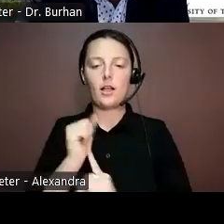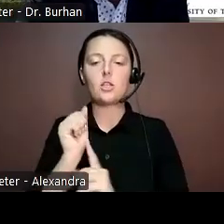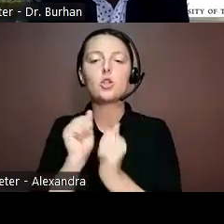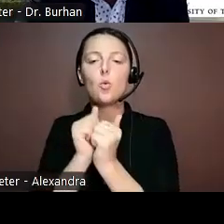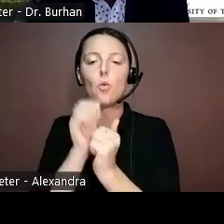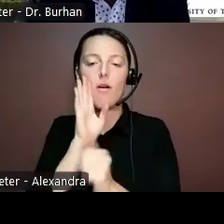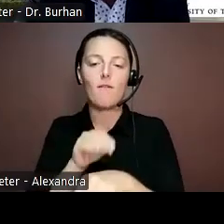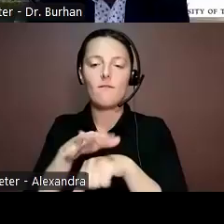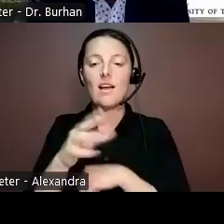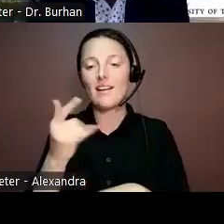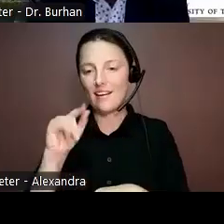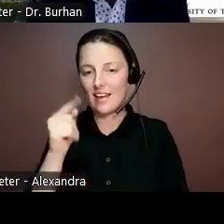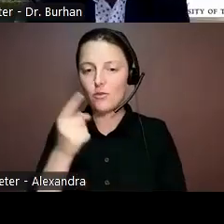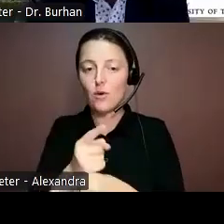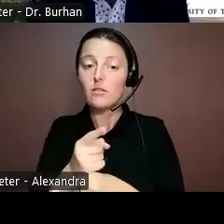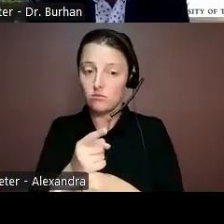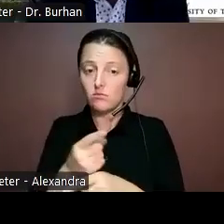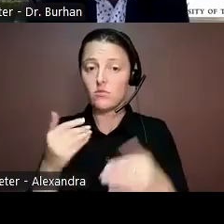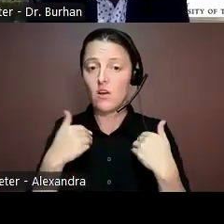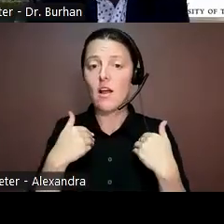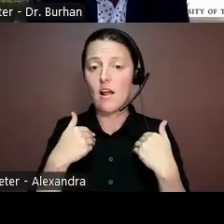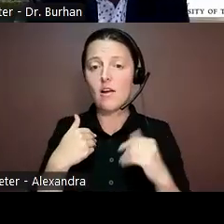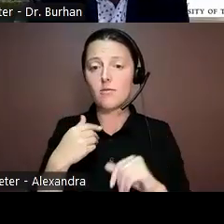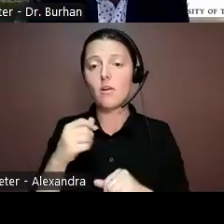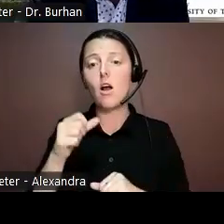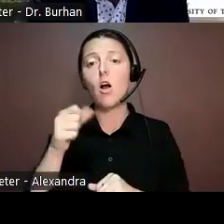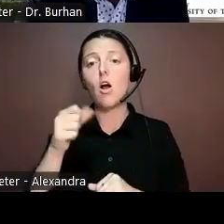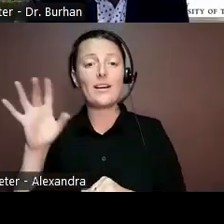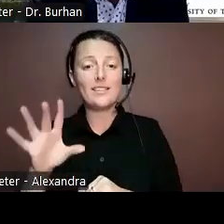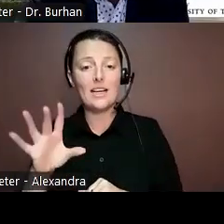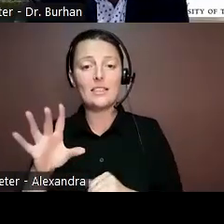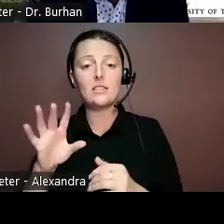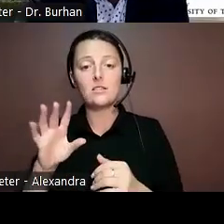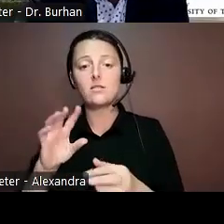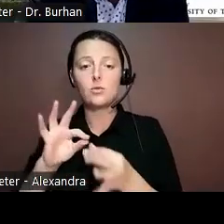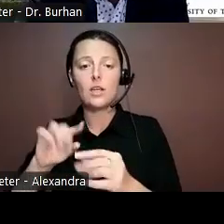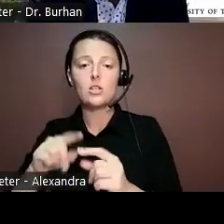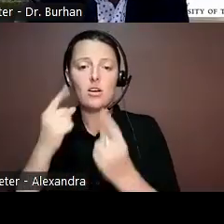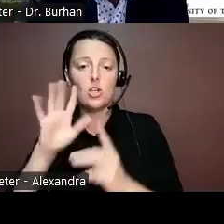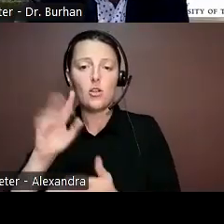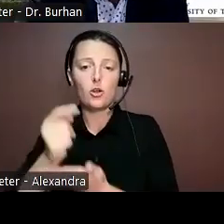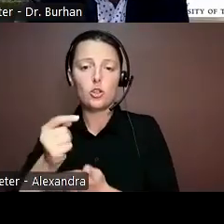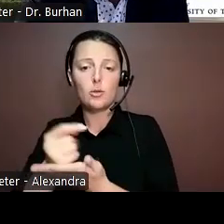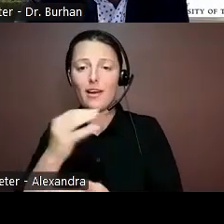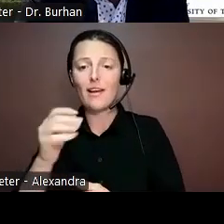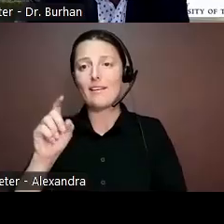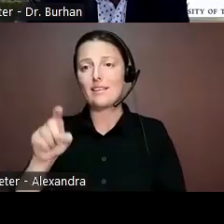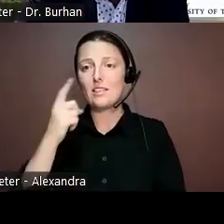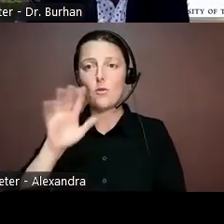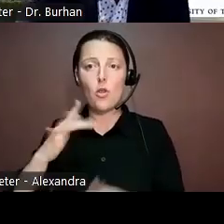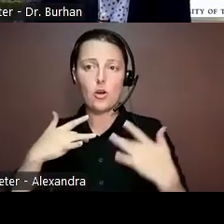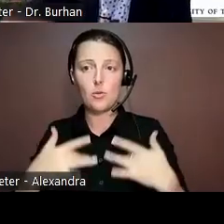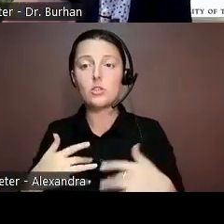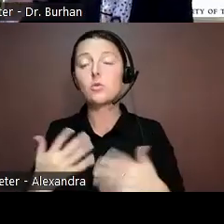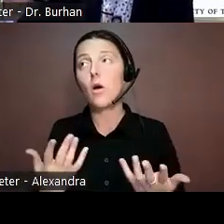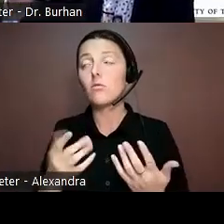depression? Yeah, I mean, it's one of the important things to consider that if somebody at particular risk of falls, I